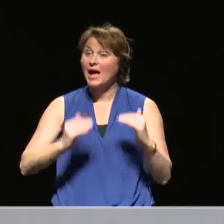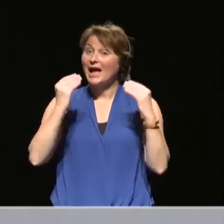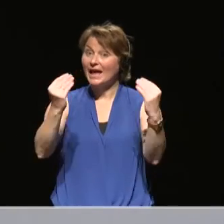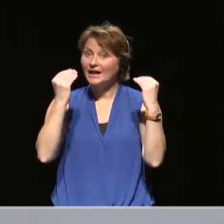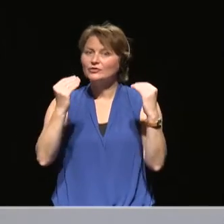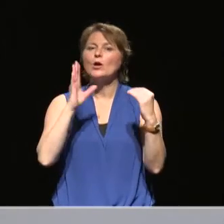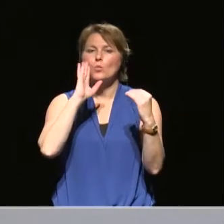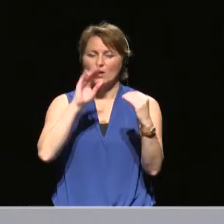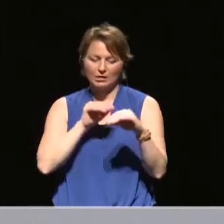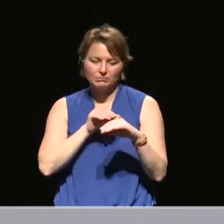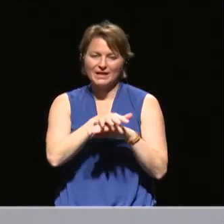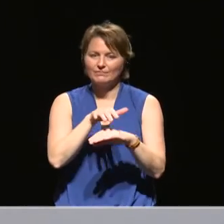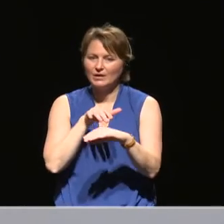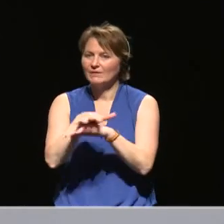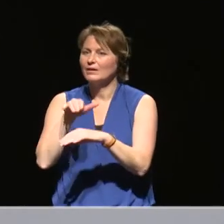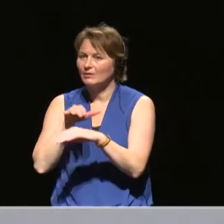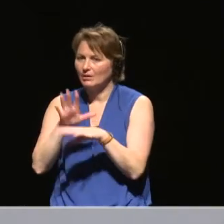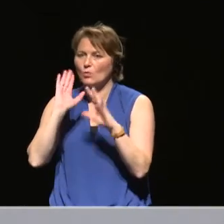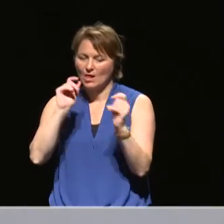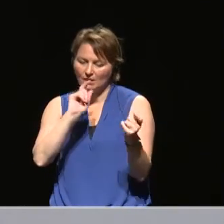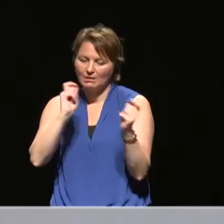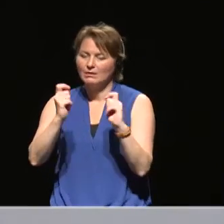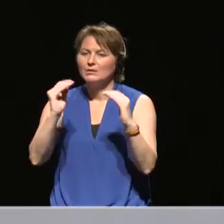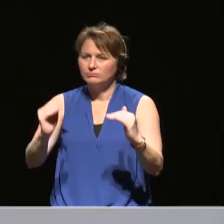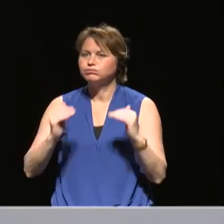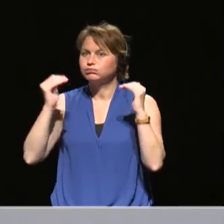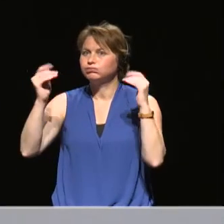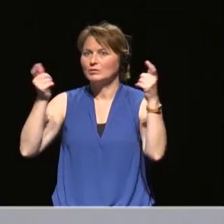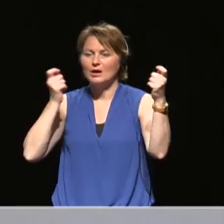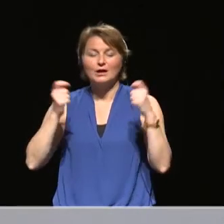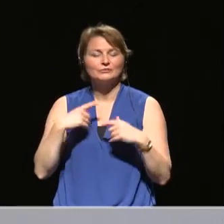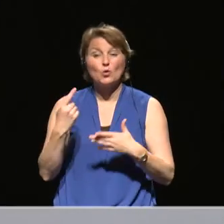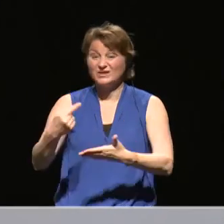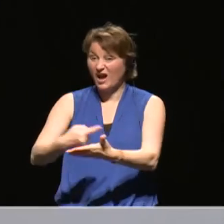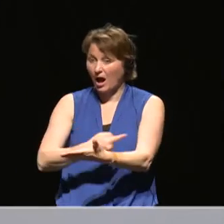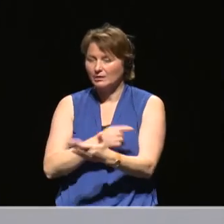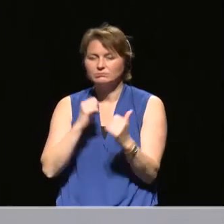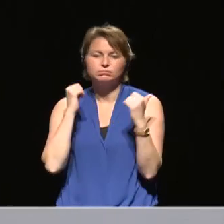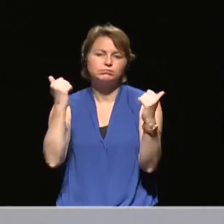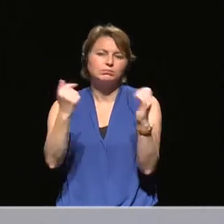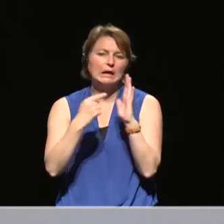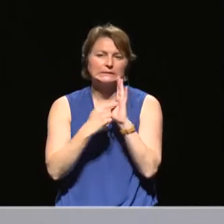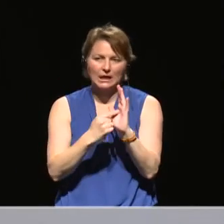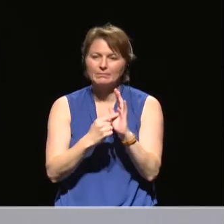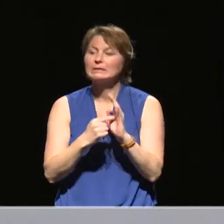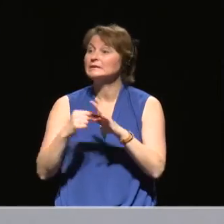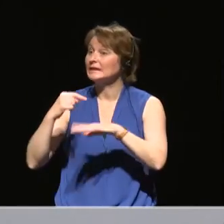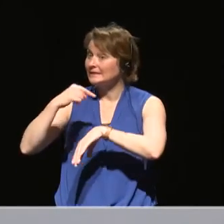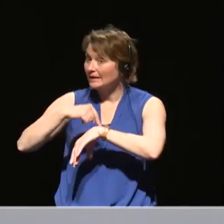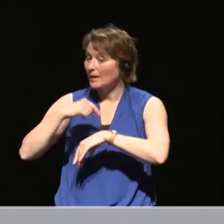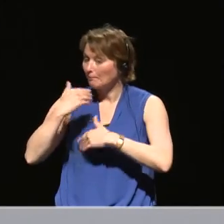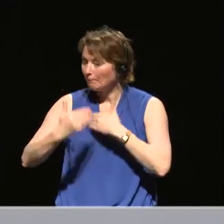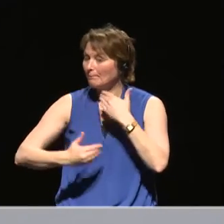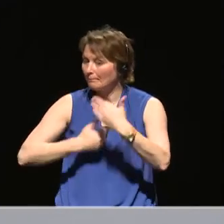values that are integral to good governance. Certainly the Ghana case is an excellent one for seeing how over time actually the values learned